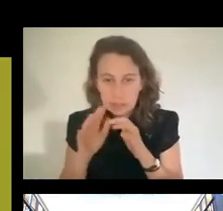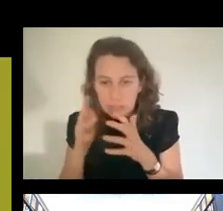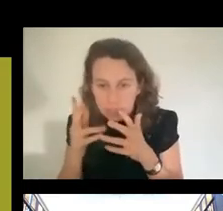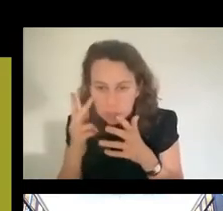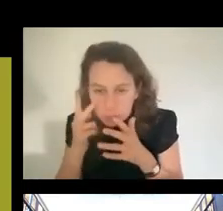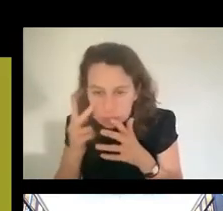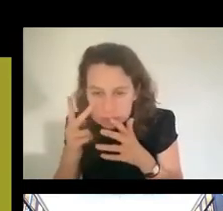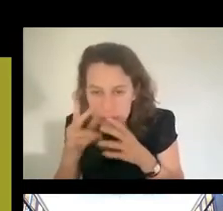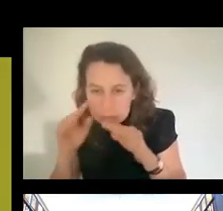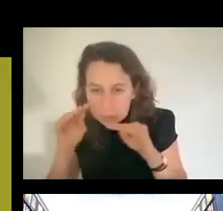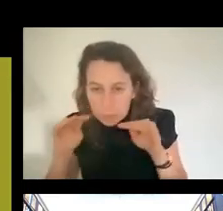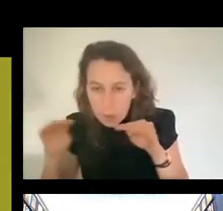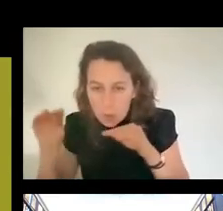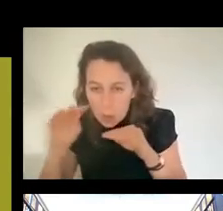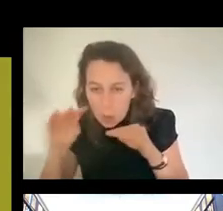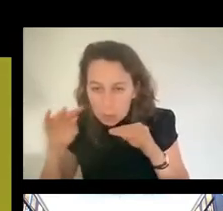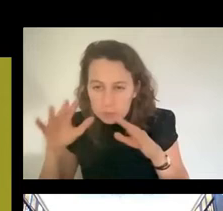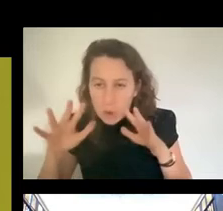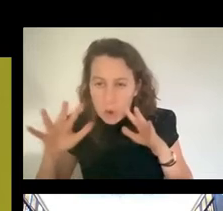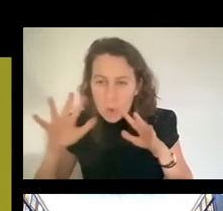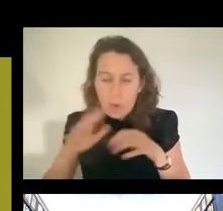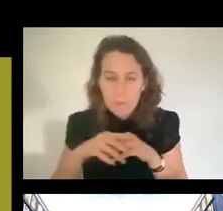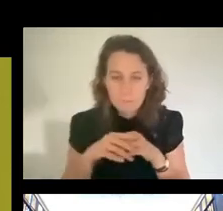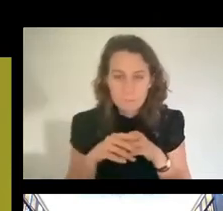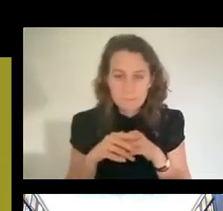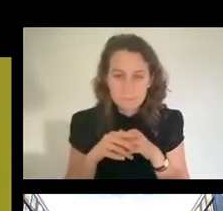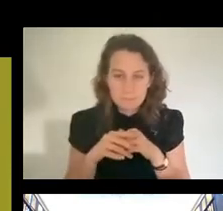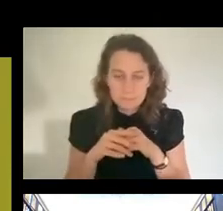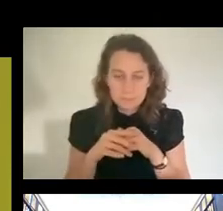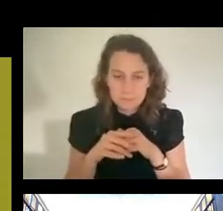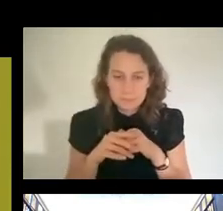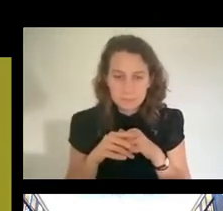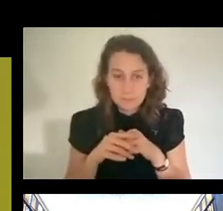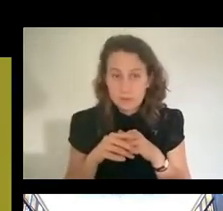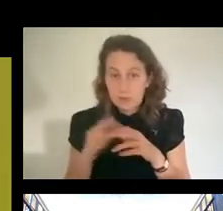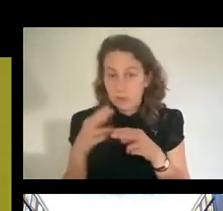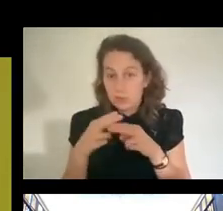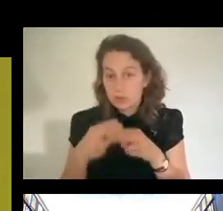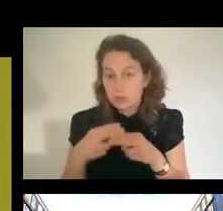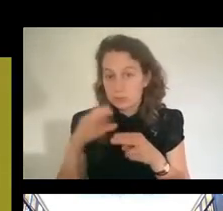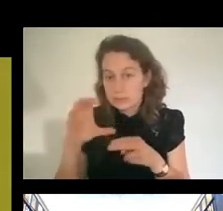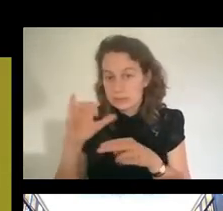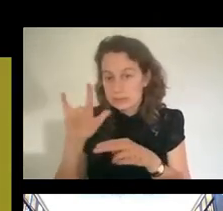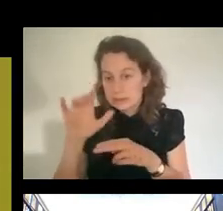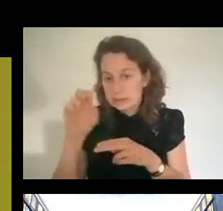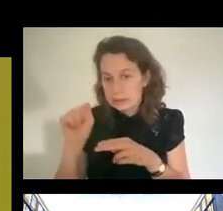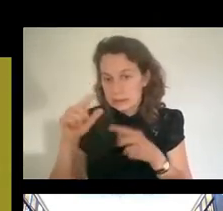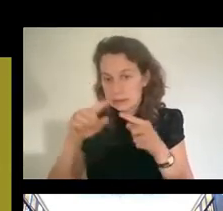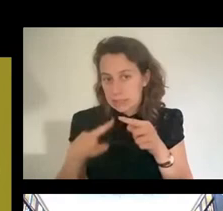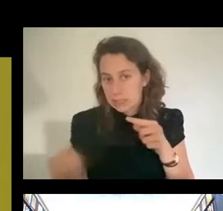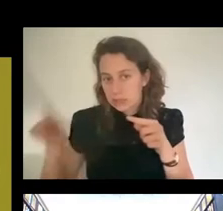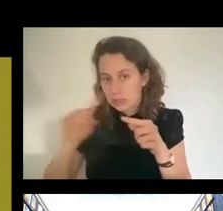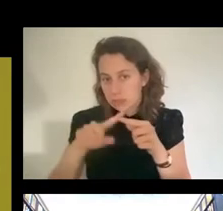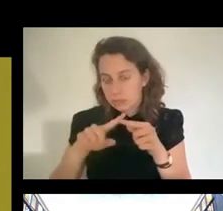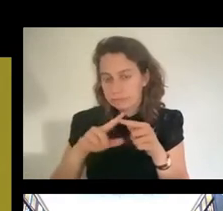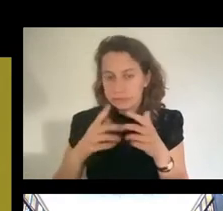the motion. So these we decided, using the word cycles, as cycling